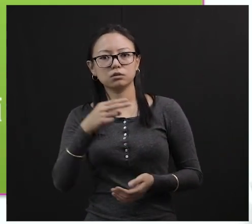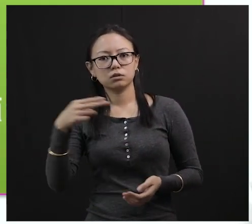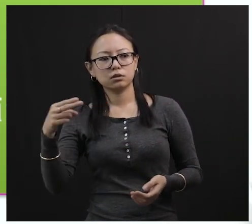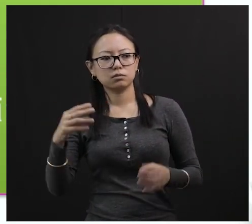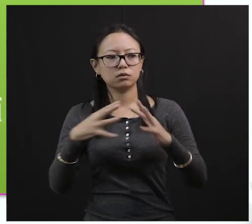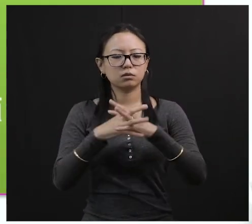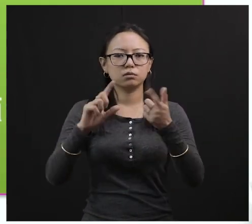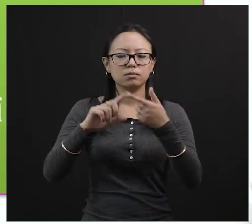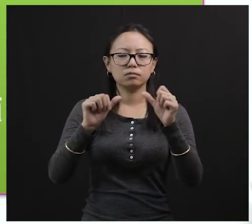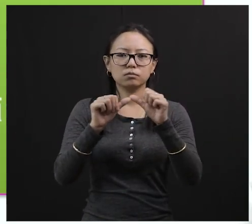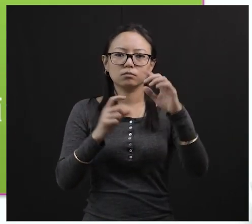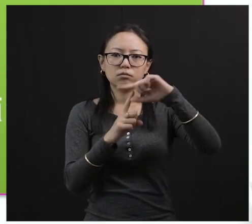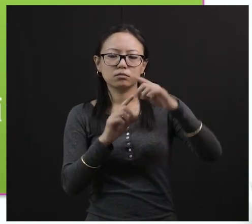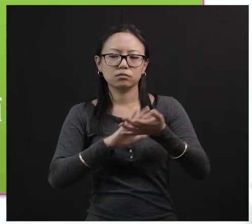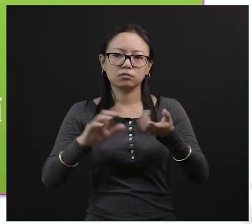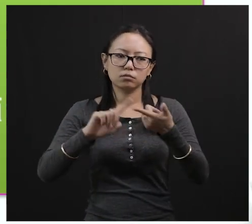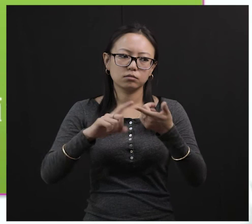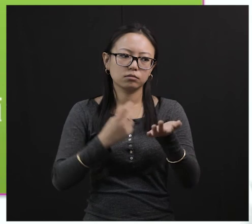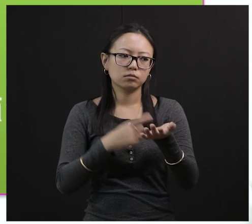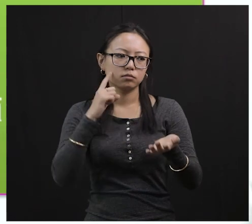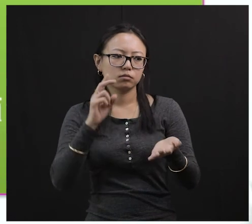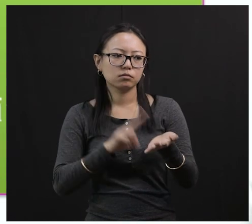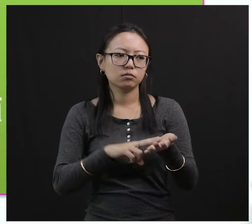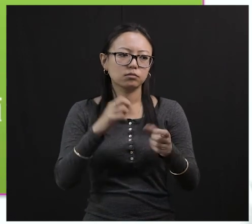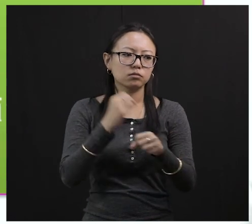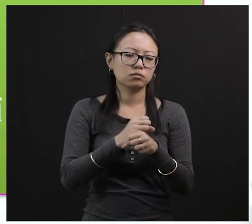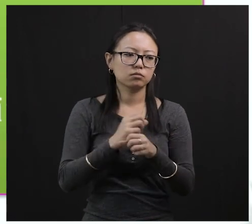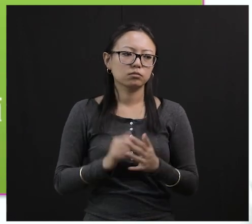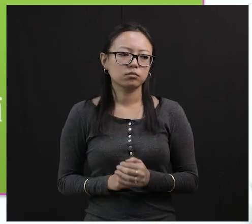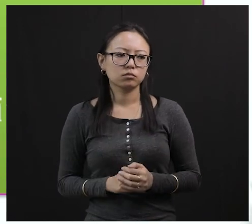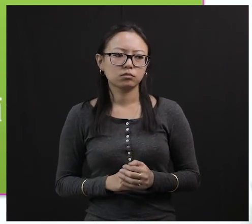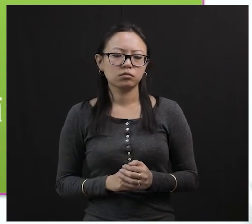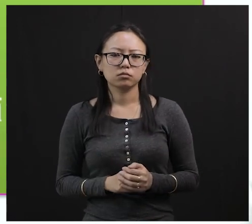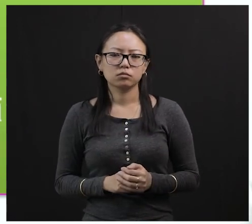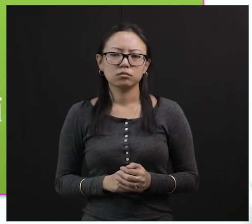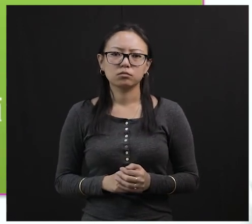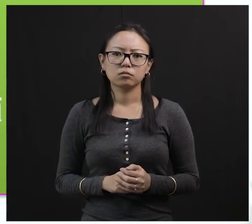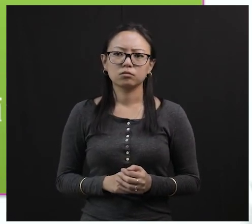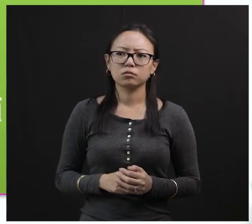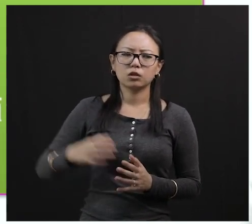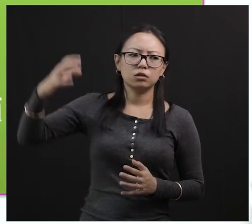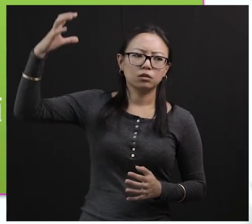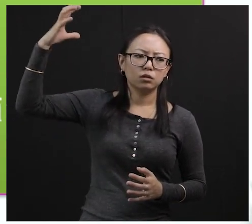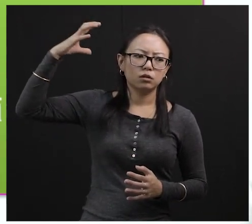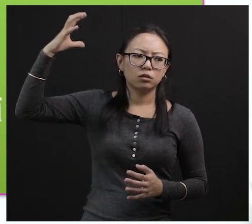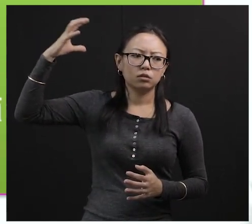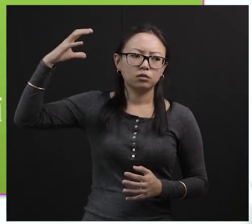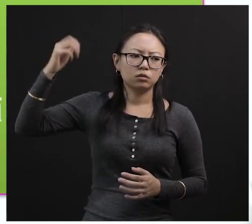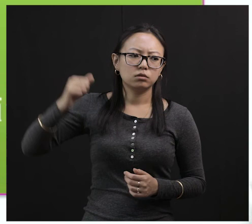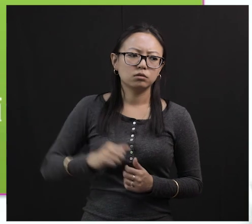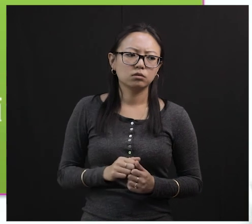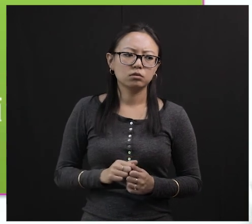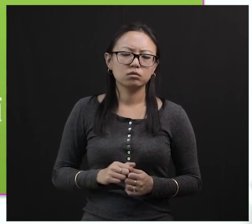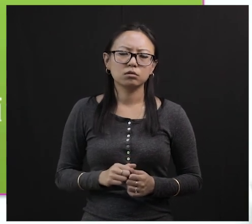as that. Okay. How does the sun break down rocks into smaller particles? I explained this in